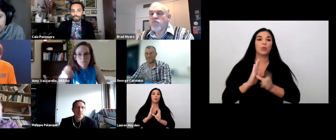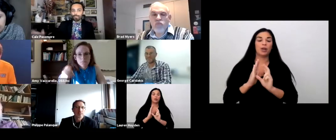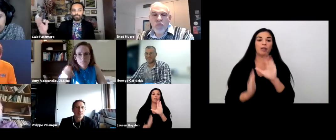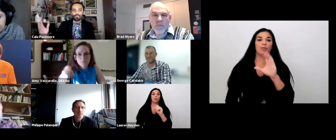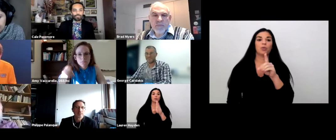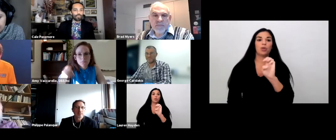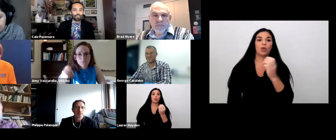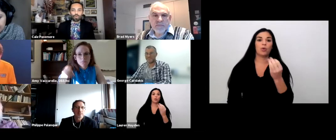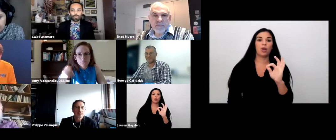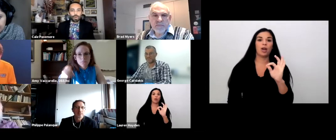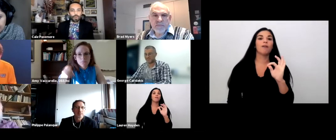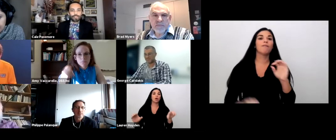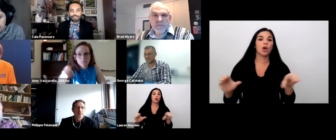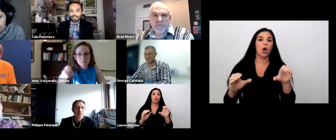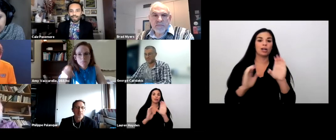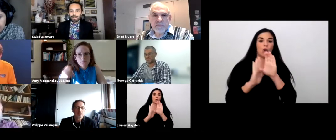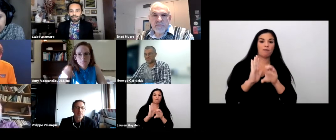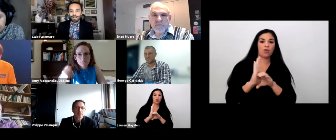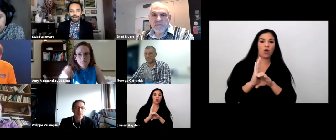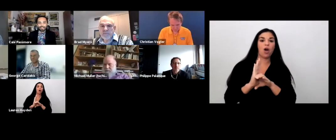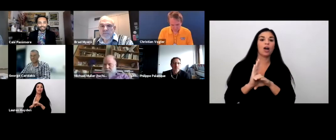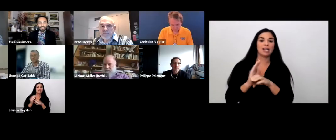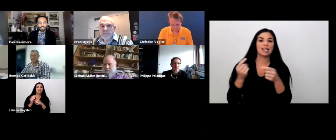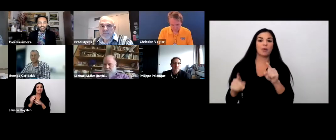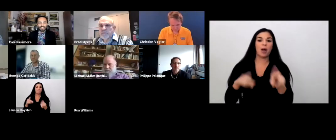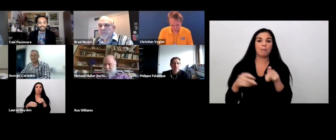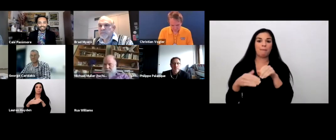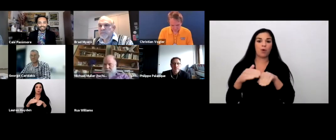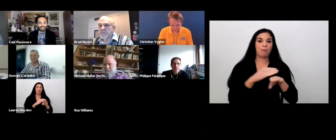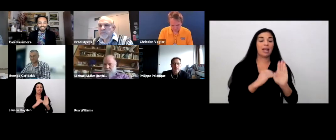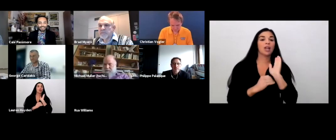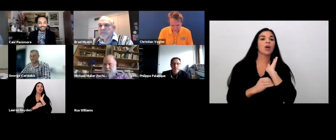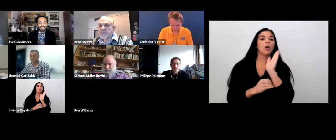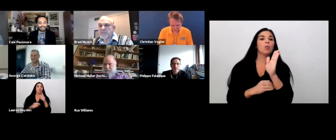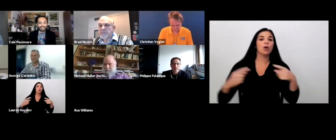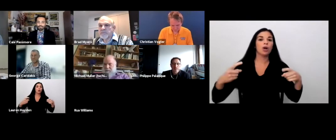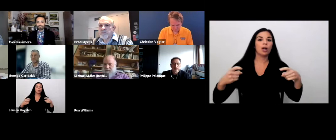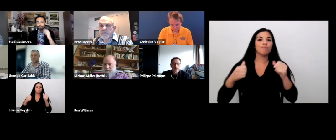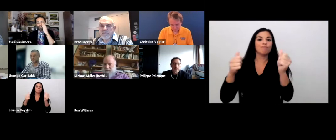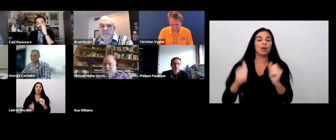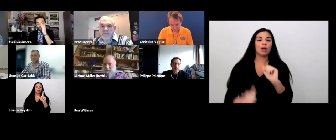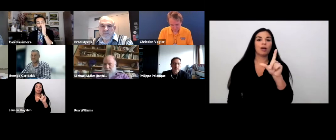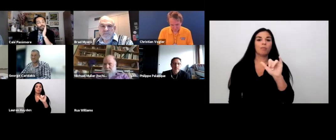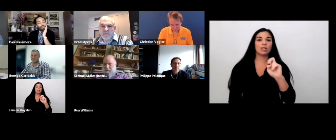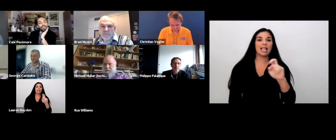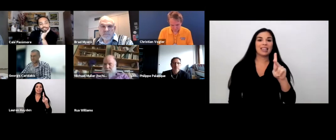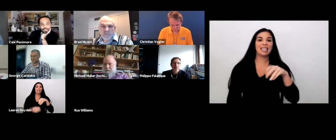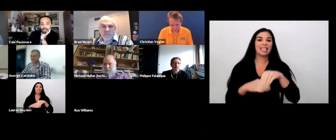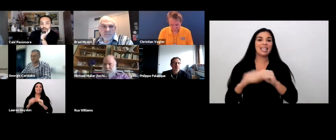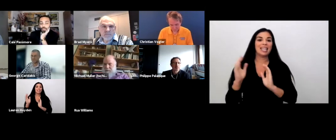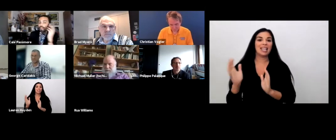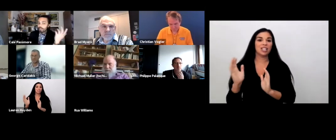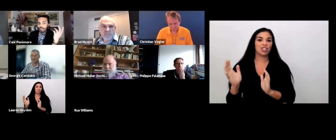So we'll post a link to that in the chat here. And to hit on a couple